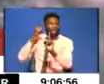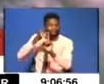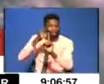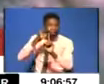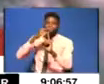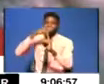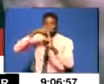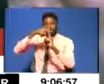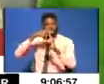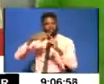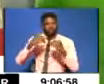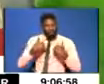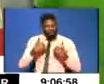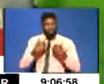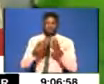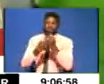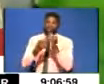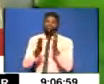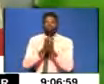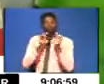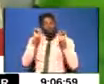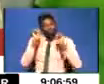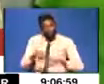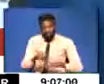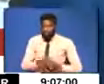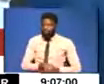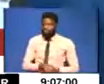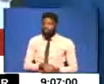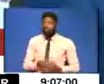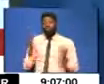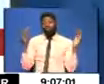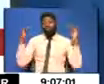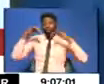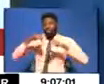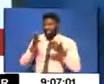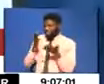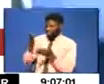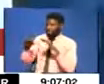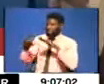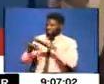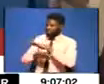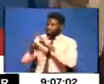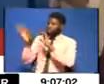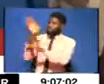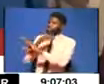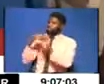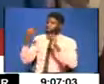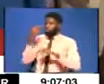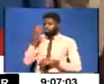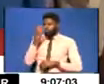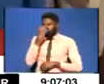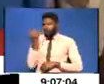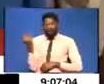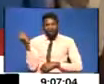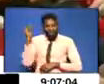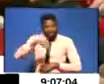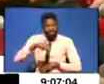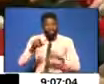and good intent to partner with. The conference, graced by Deputy President William Ruto and Tujibebe Party Leader William